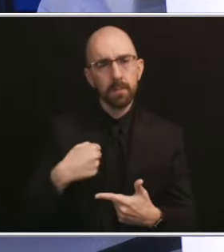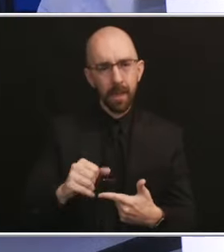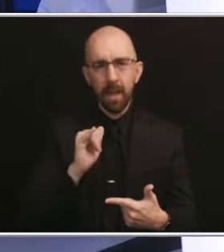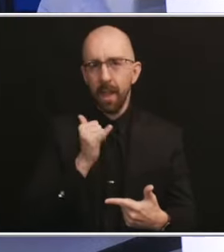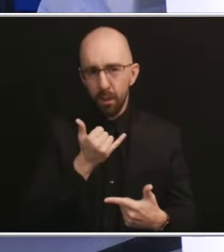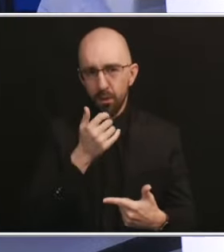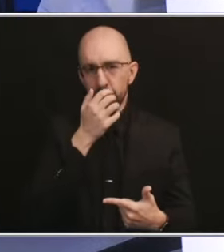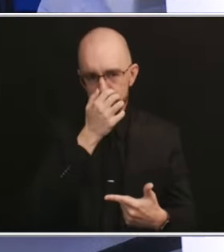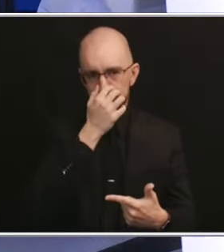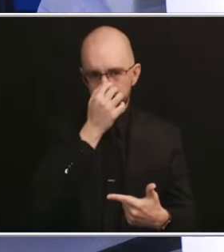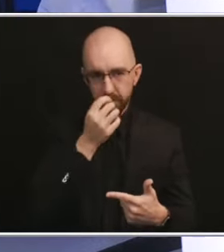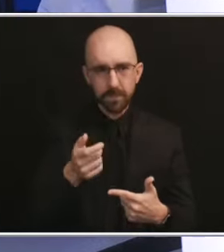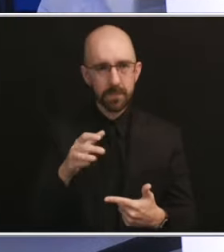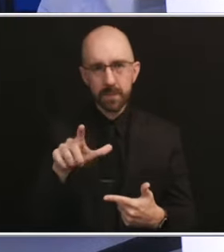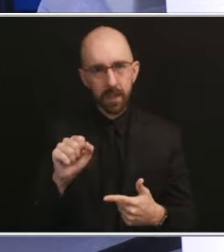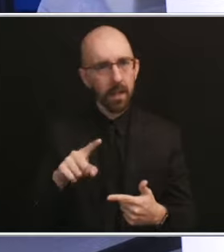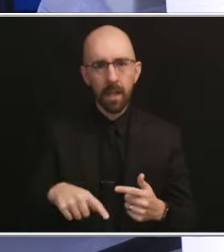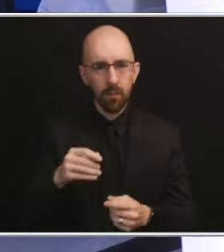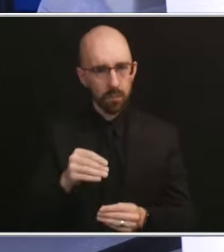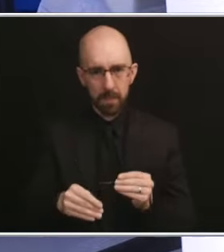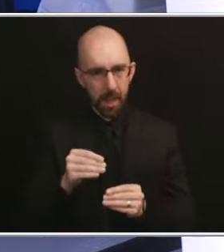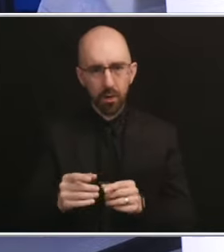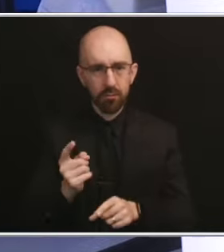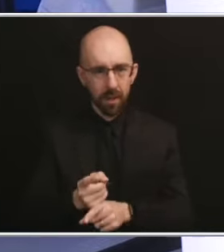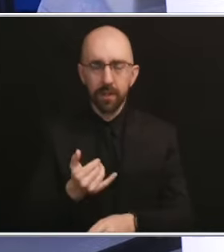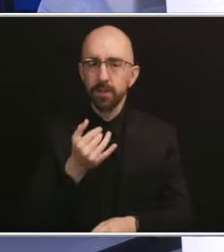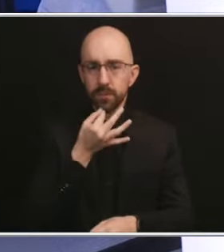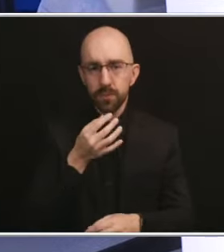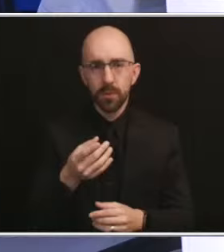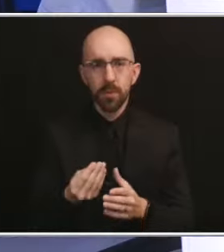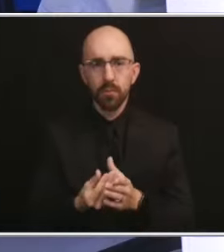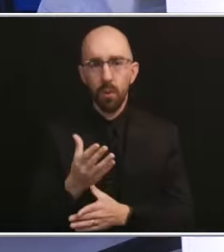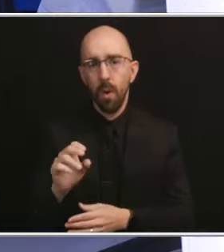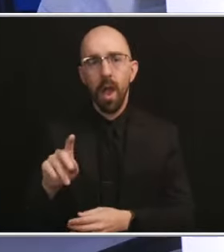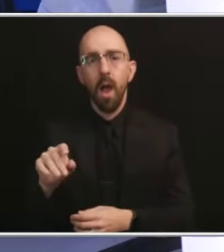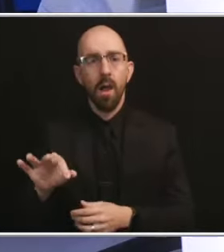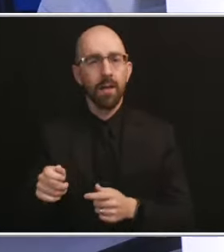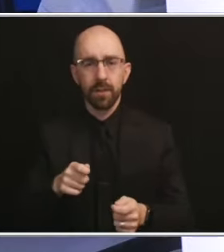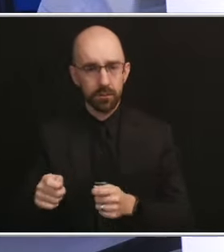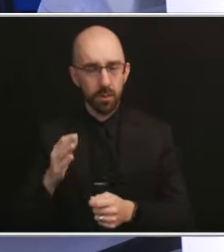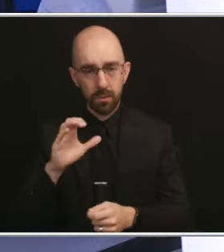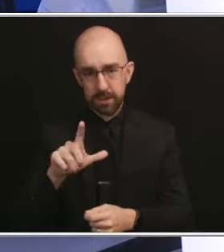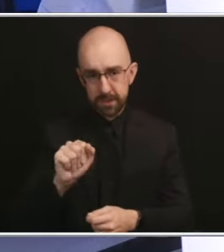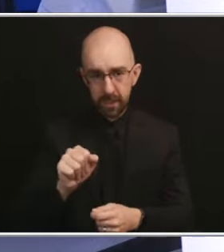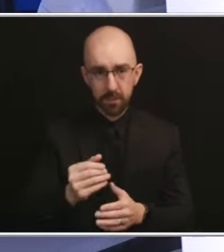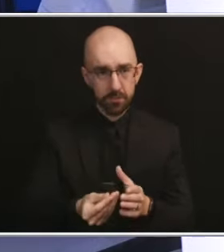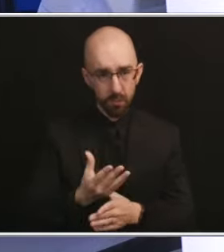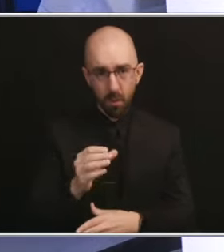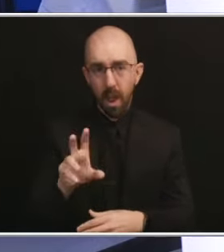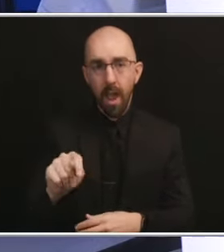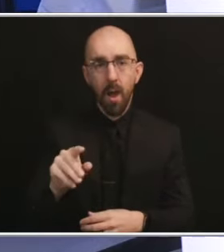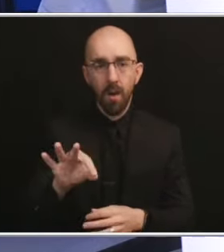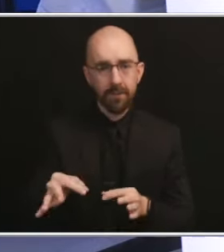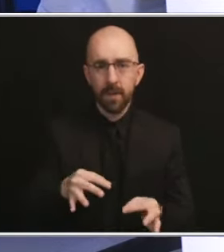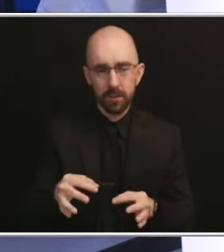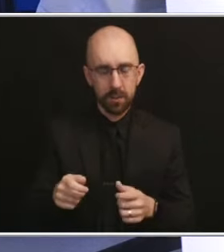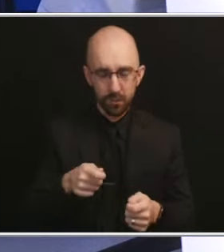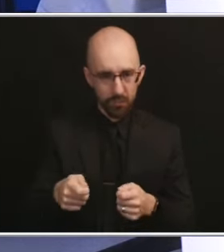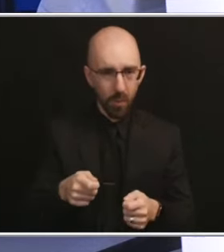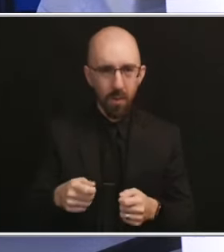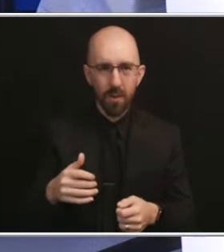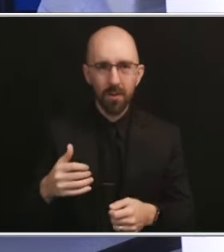repair themselves right, and pretty soon they start growing out of control. And you know what we call cells that are not growing out of control? Call it cancer. Yes. All